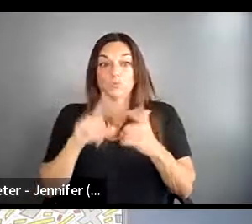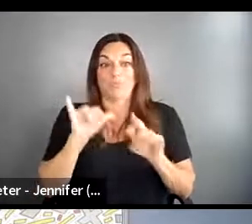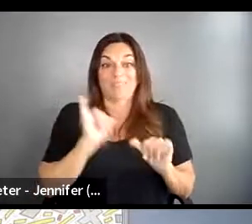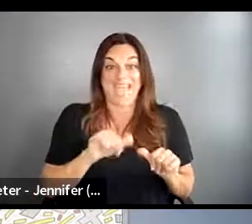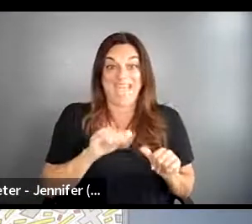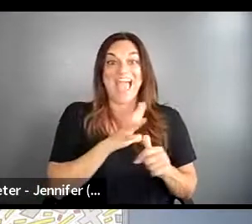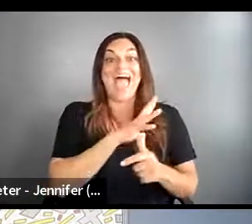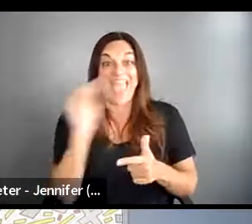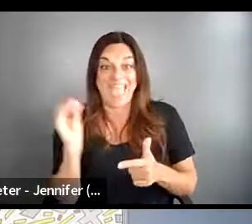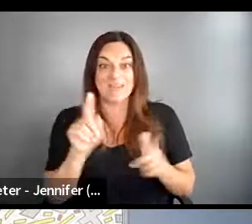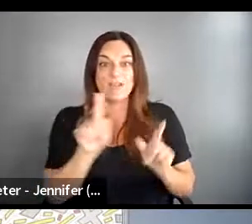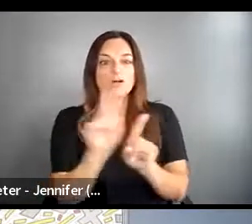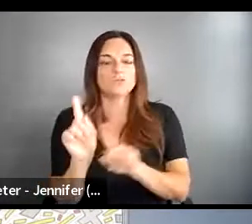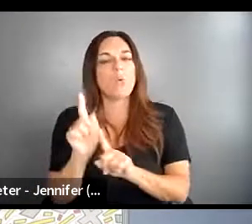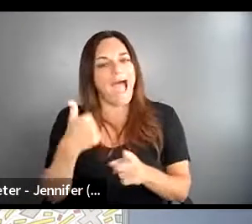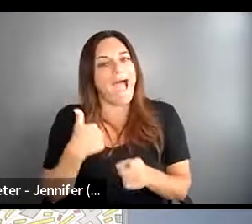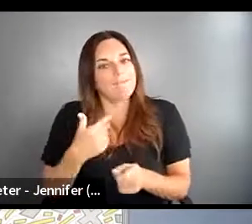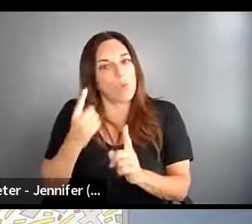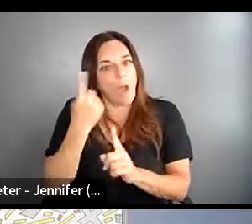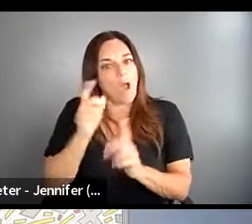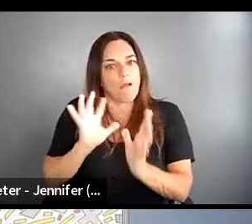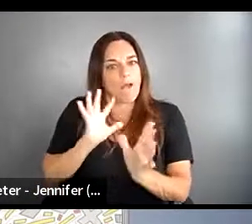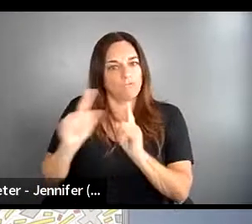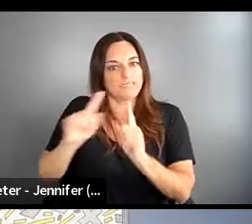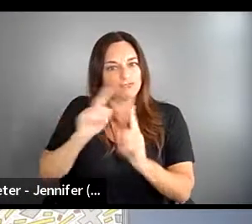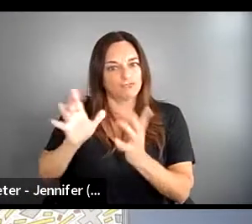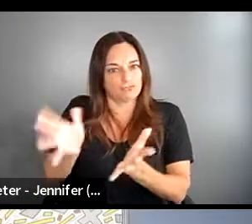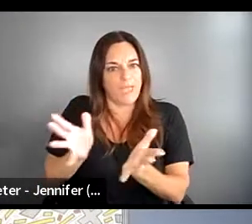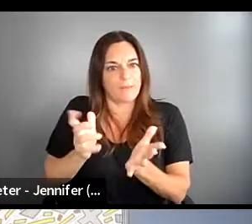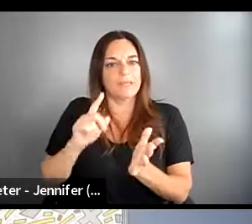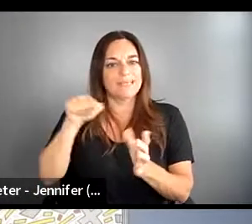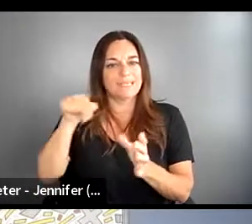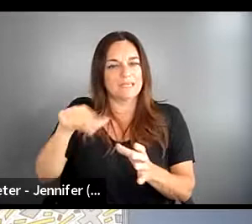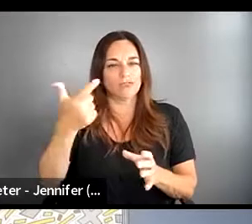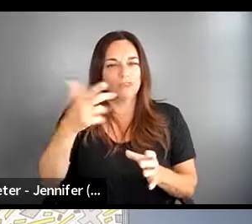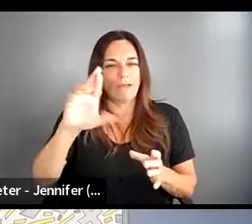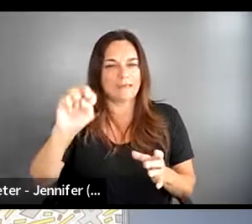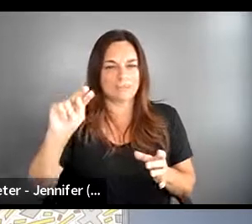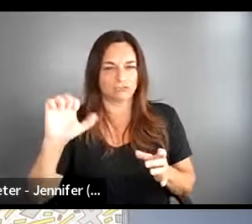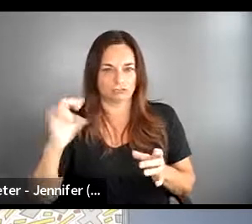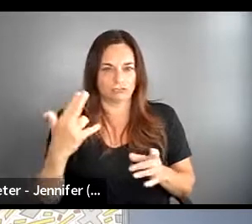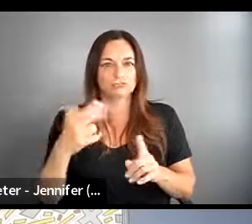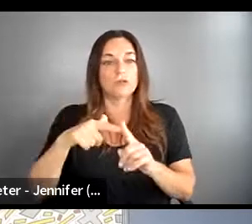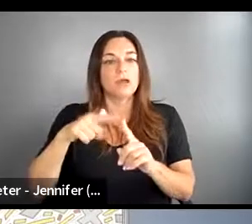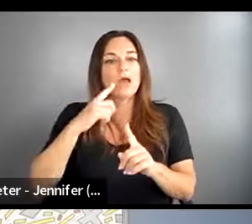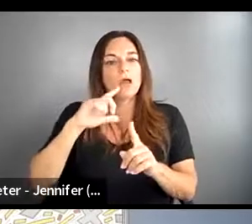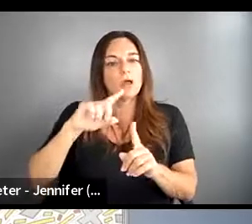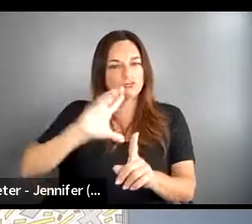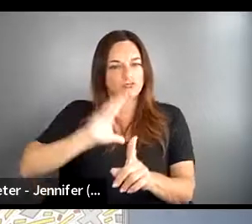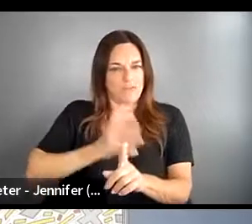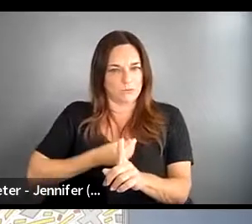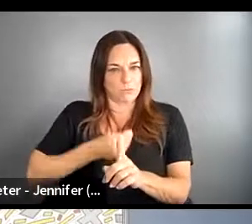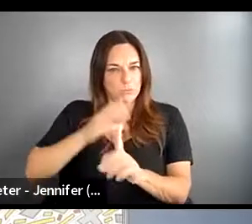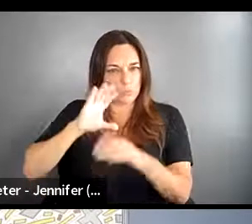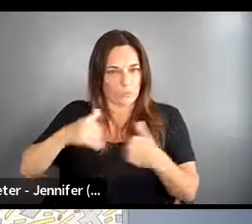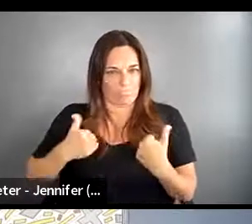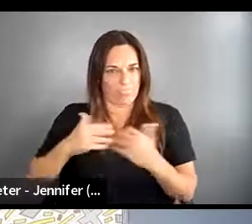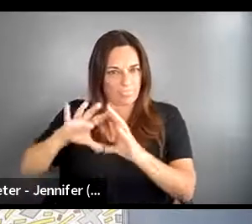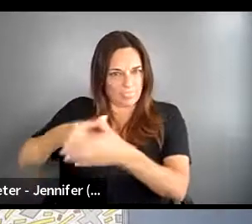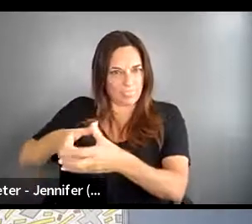And also there is a conversation that's happening right now down in Greenwich around trans youth. And